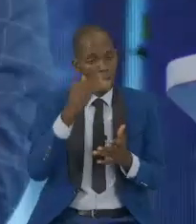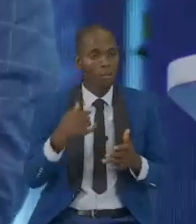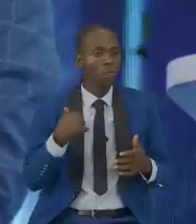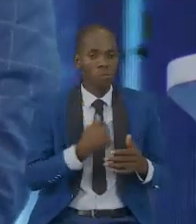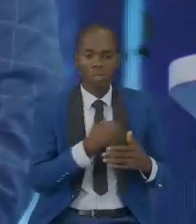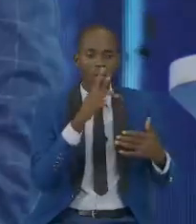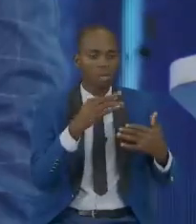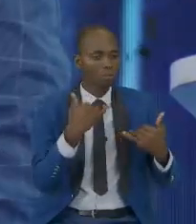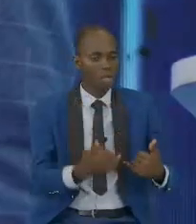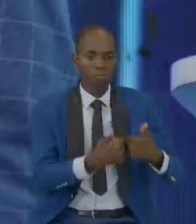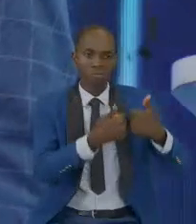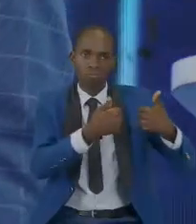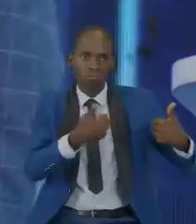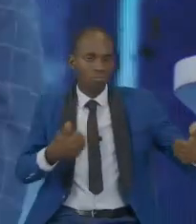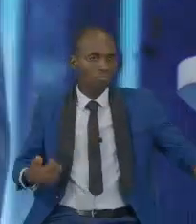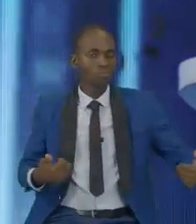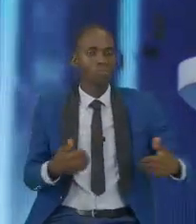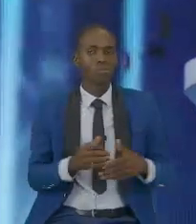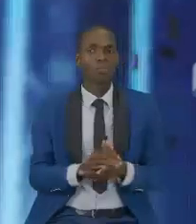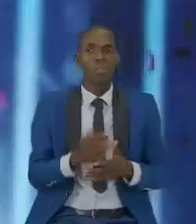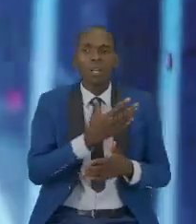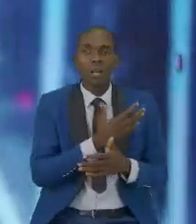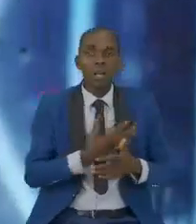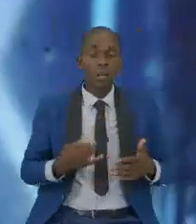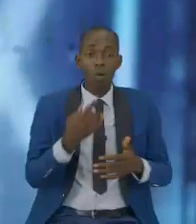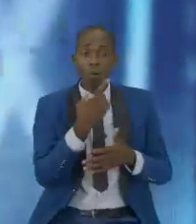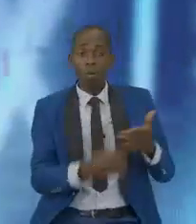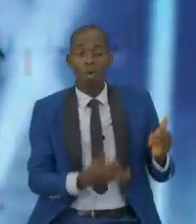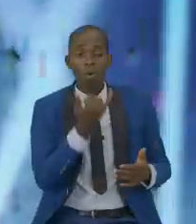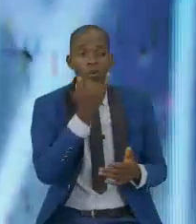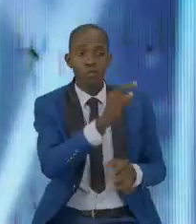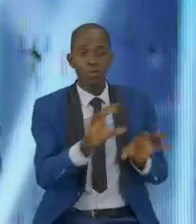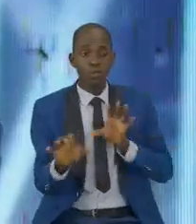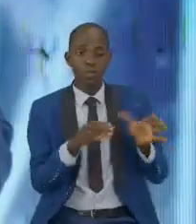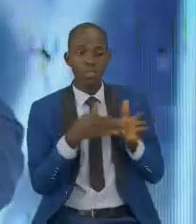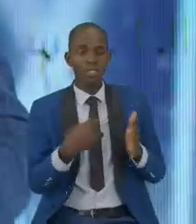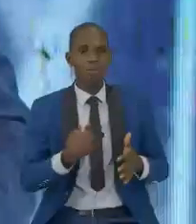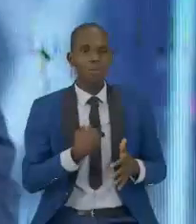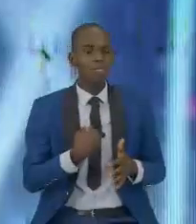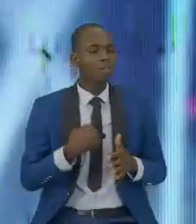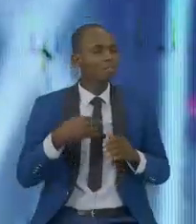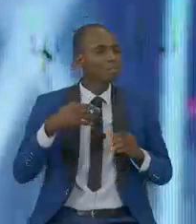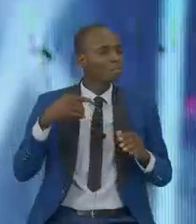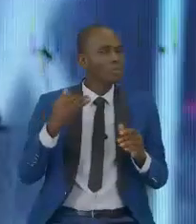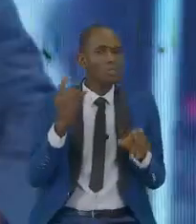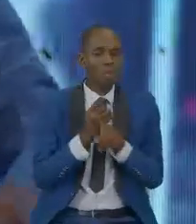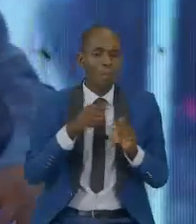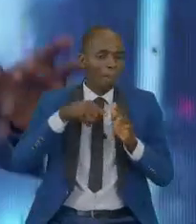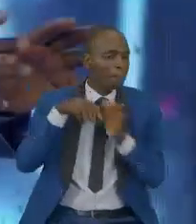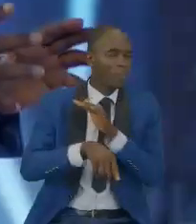separate yourself from me. And what you have done is like a dagger in my